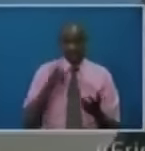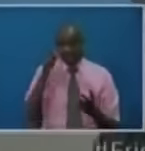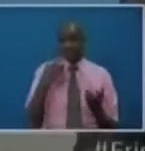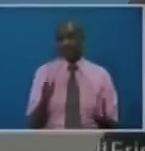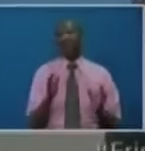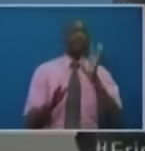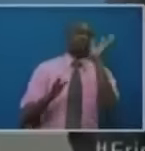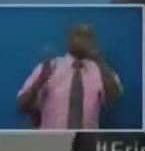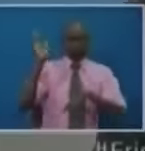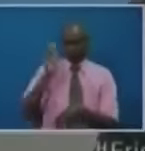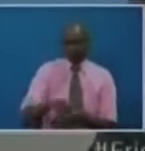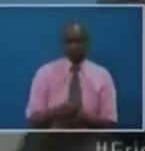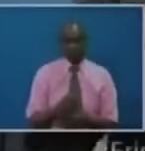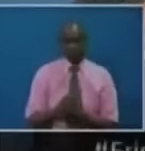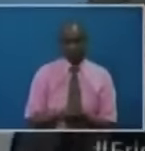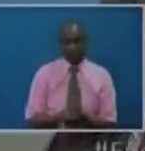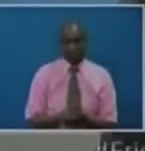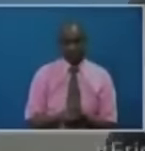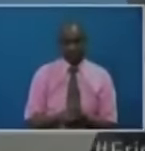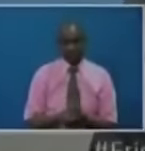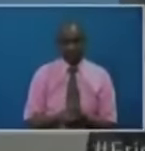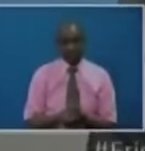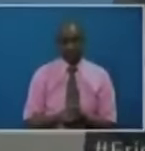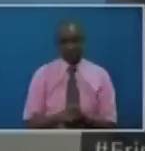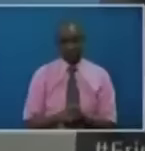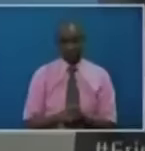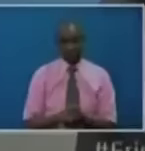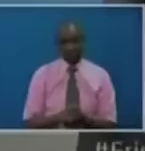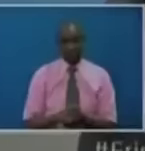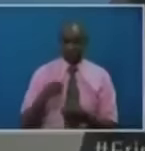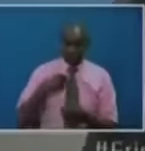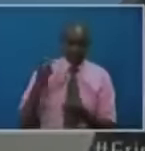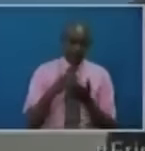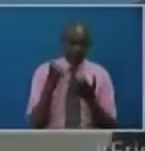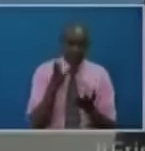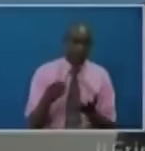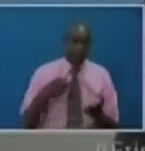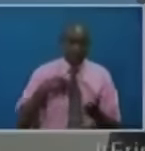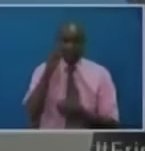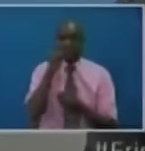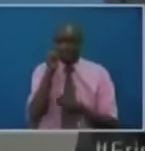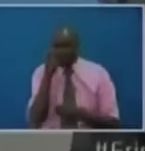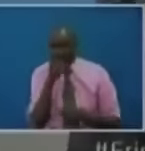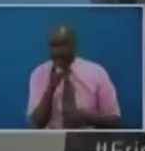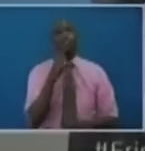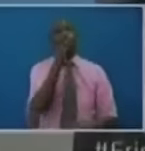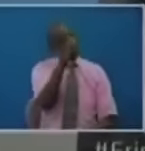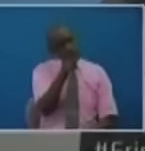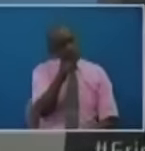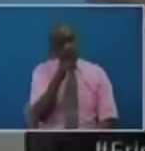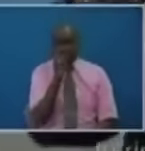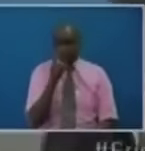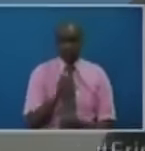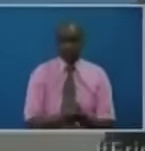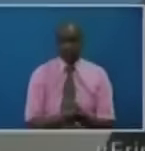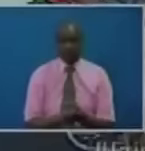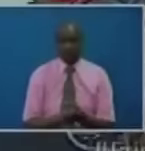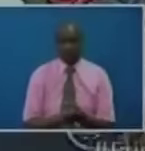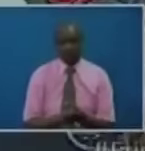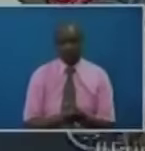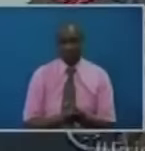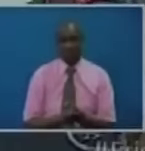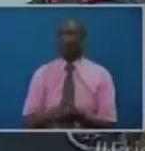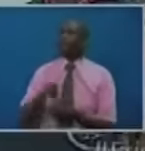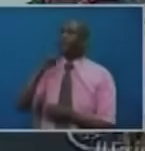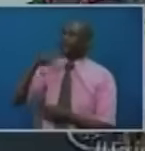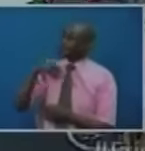funny. I'm like, I'll show you who's funny. Yeah. Me. Then 2 weeks later, they see me on TV. Then it's like, oh, who told you? I told you. And what do your